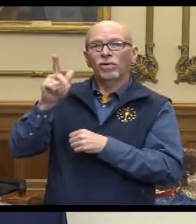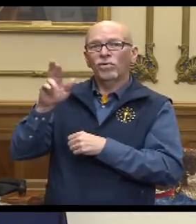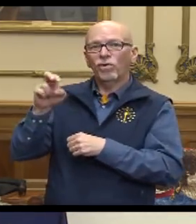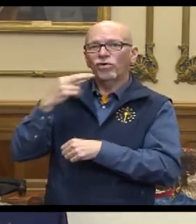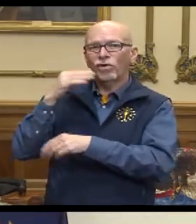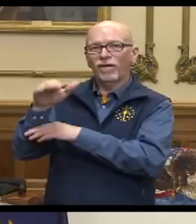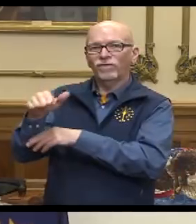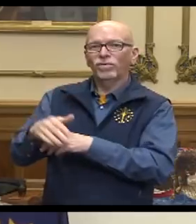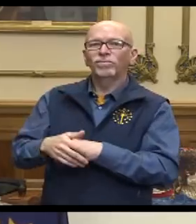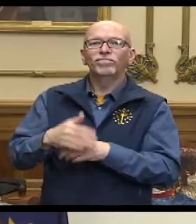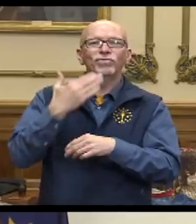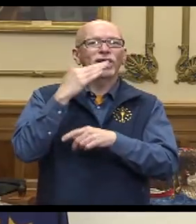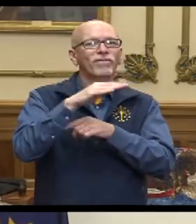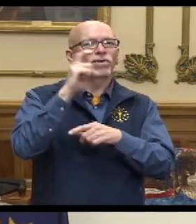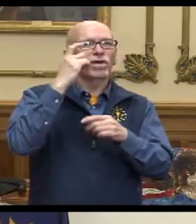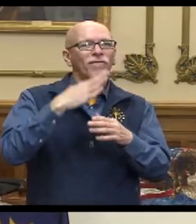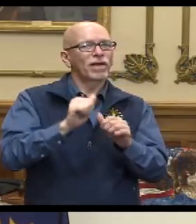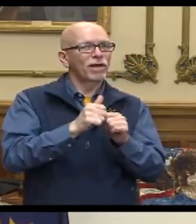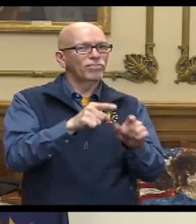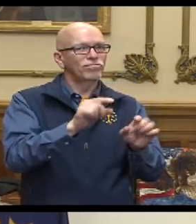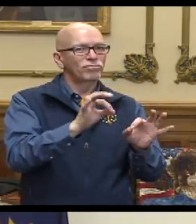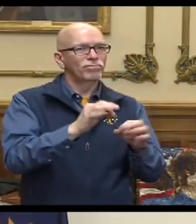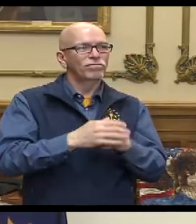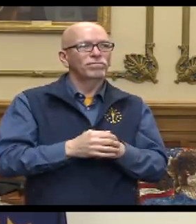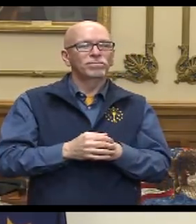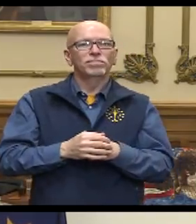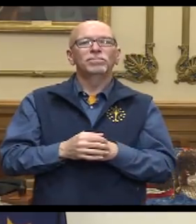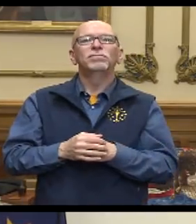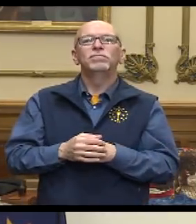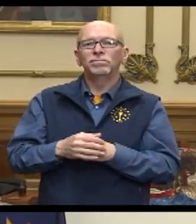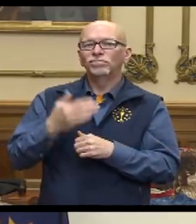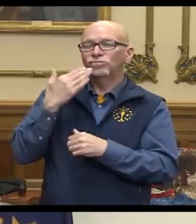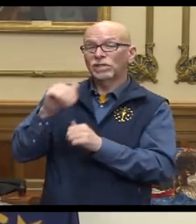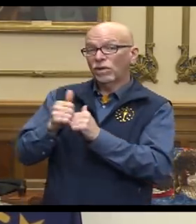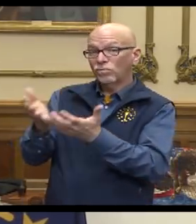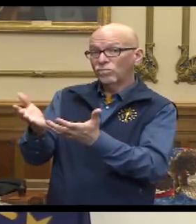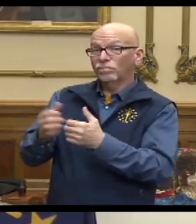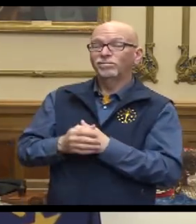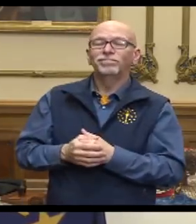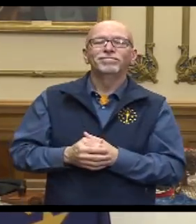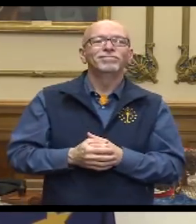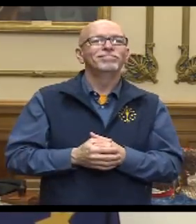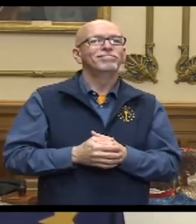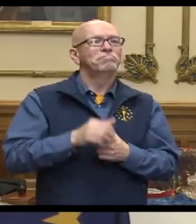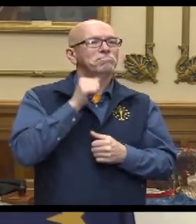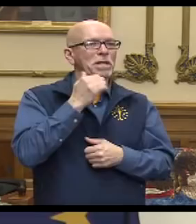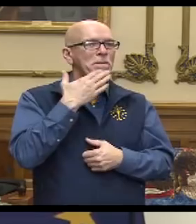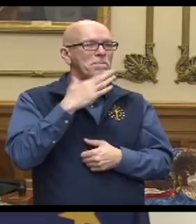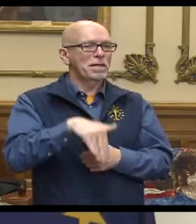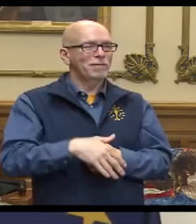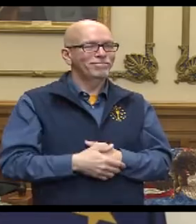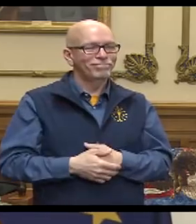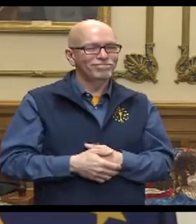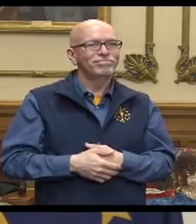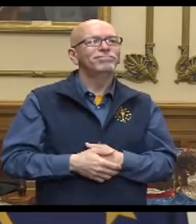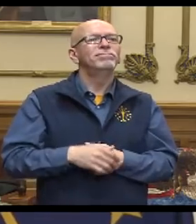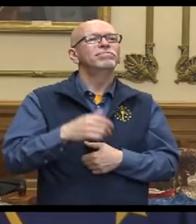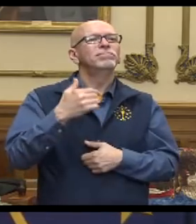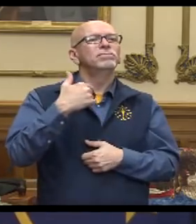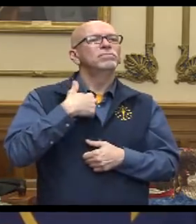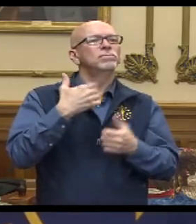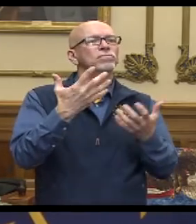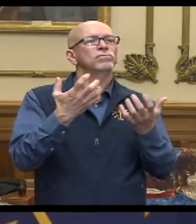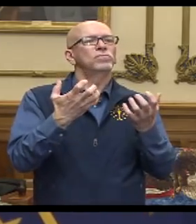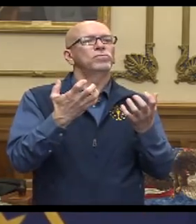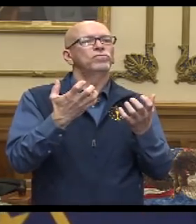afternoon. Good afternoon, Governor. How's it going? Very good. Thank you. Yourself? Not too bad. I do